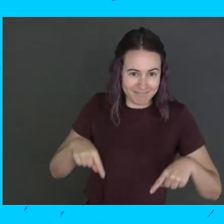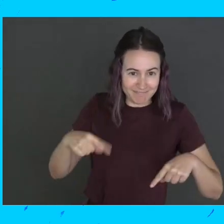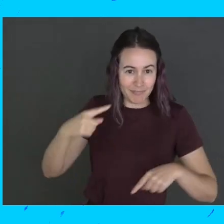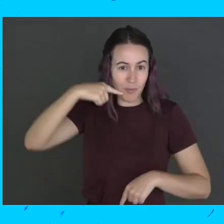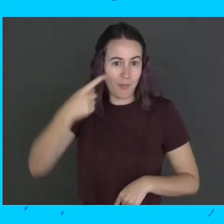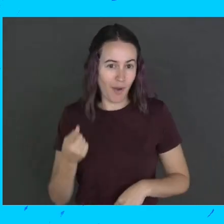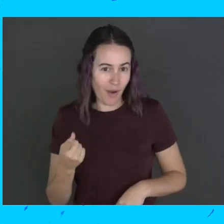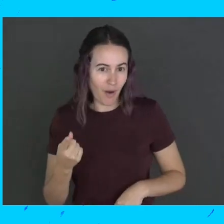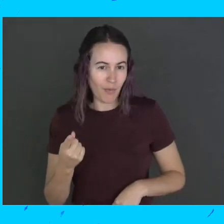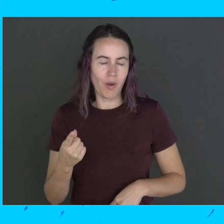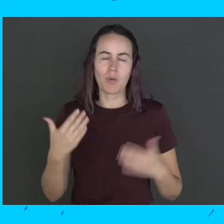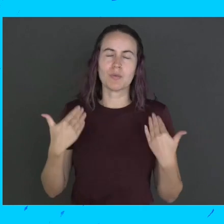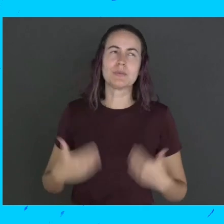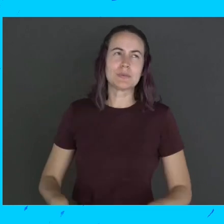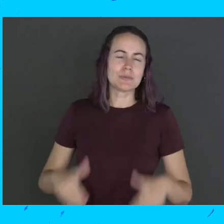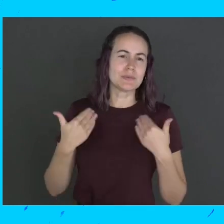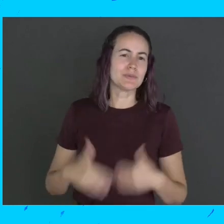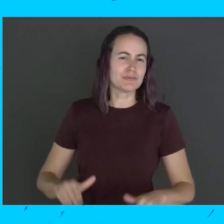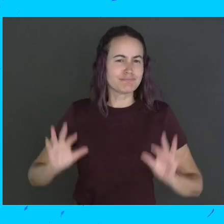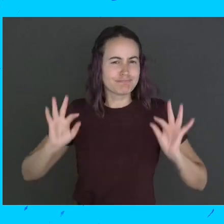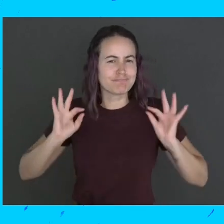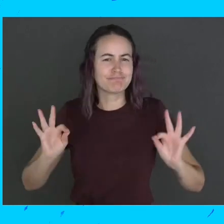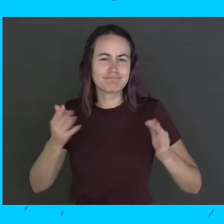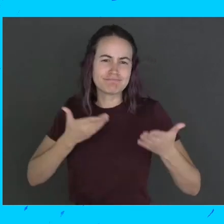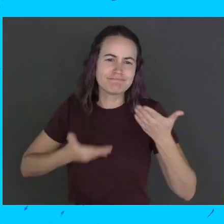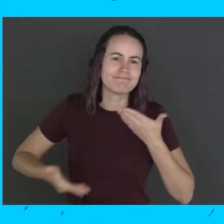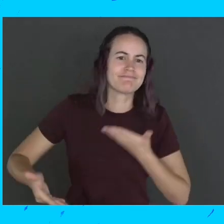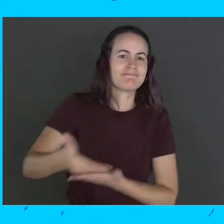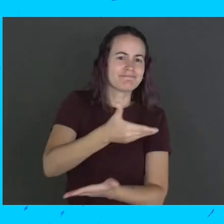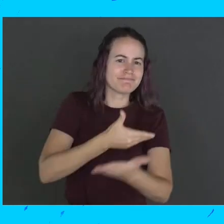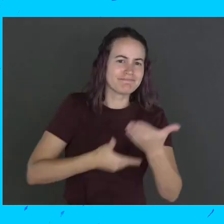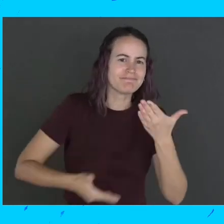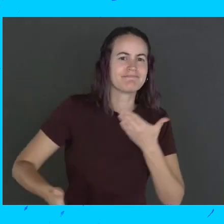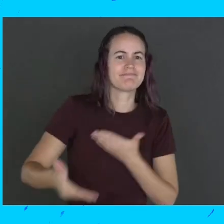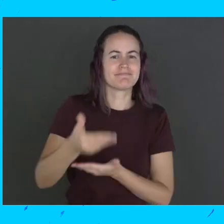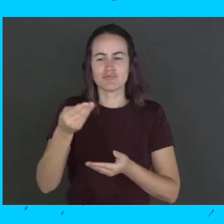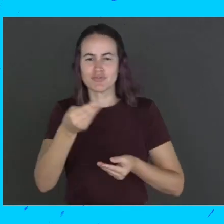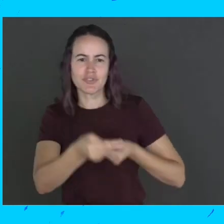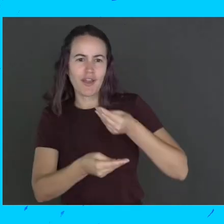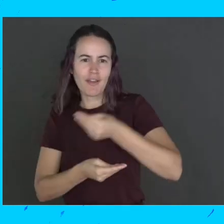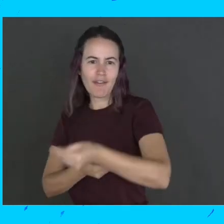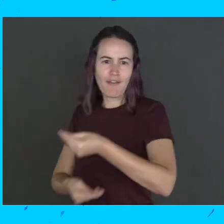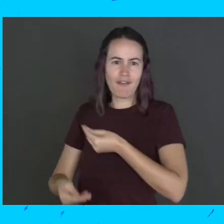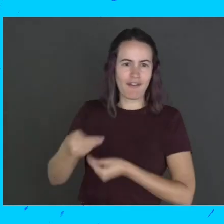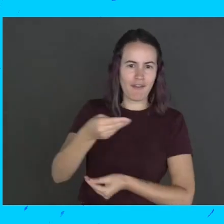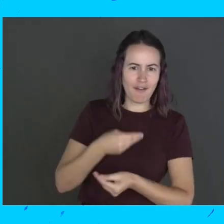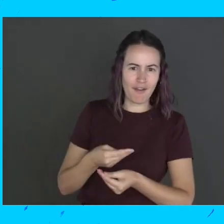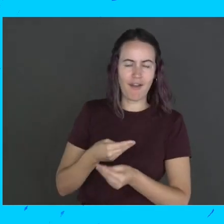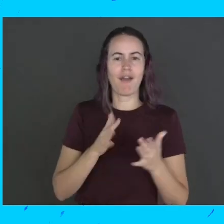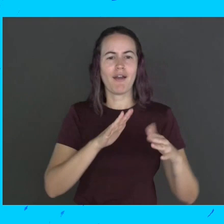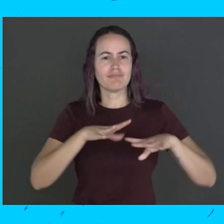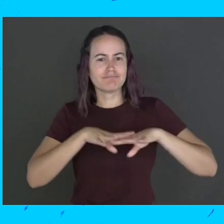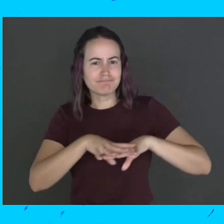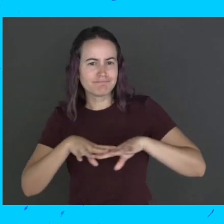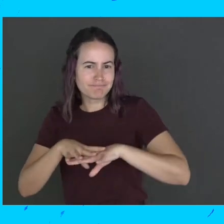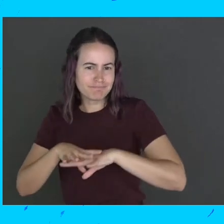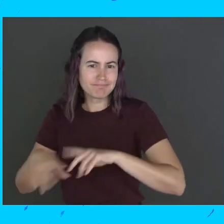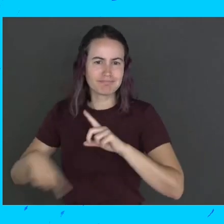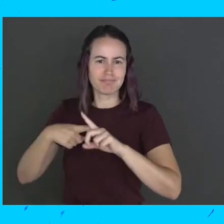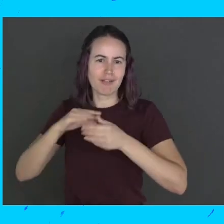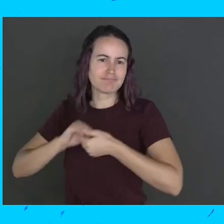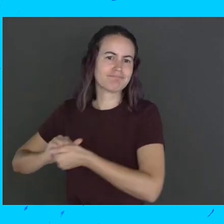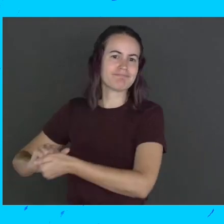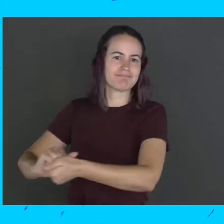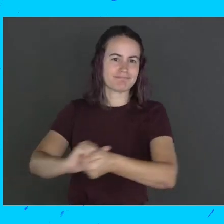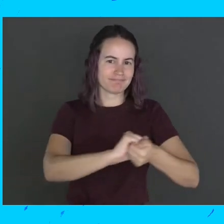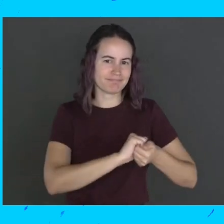discussions, sharing of best practices, networking, as well as co-creation. This